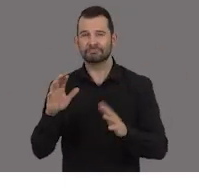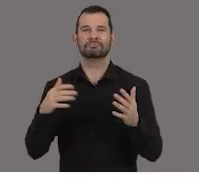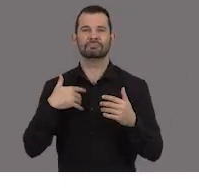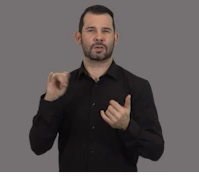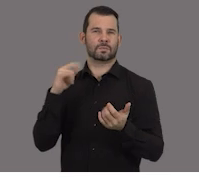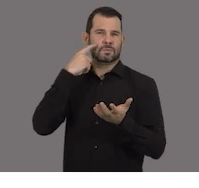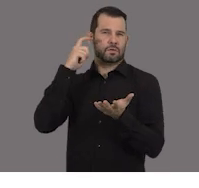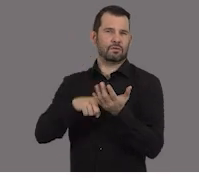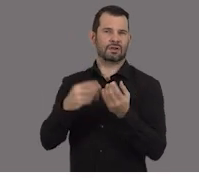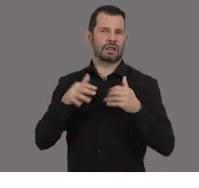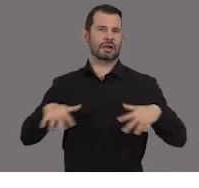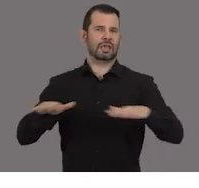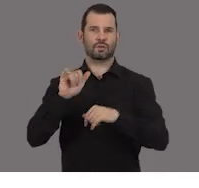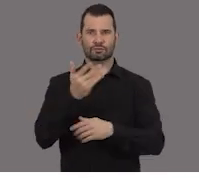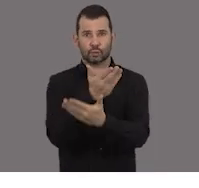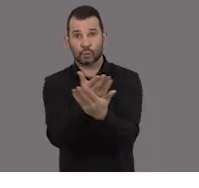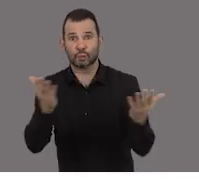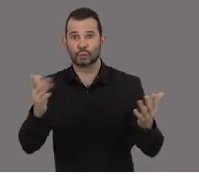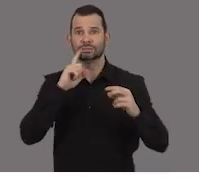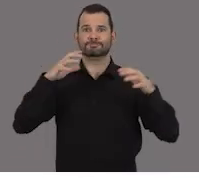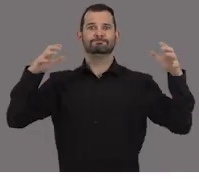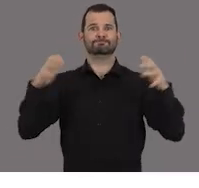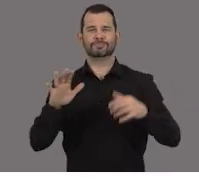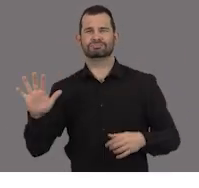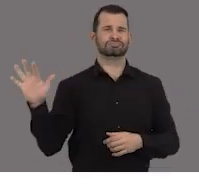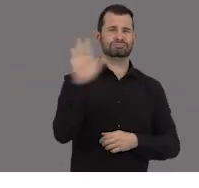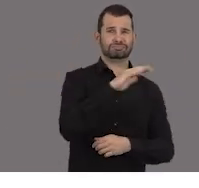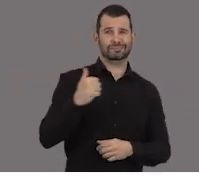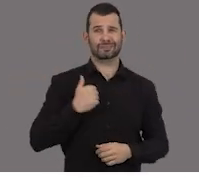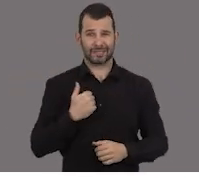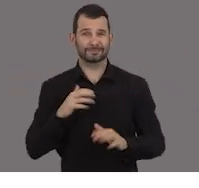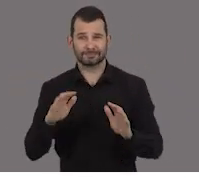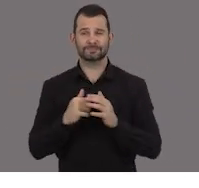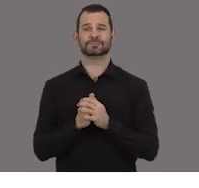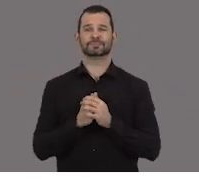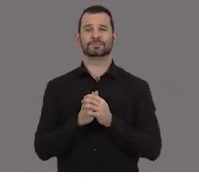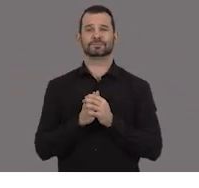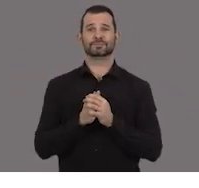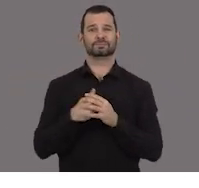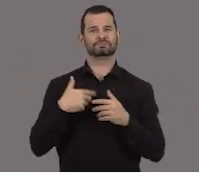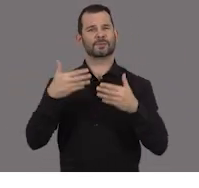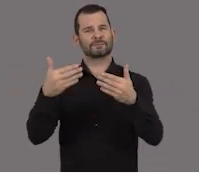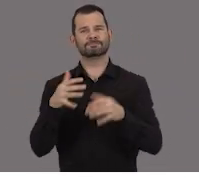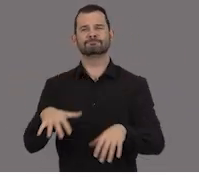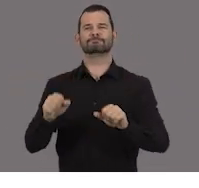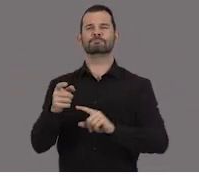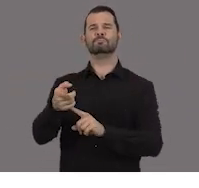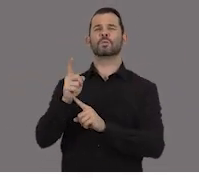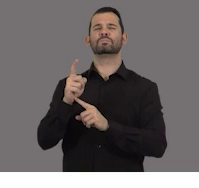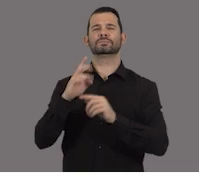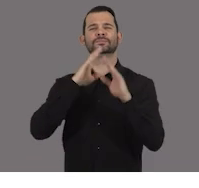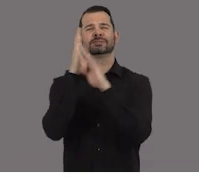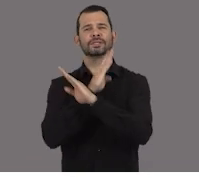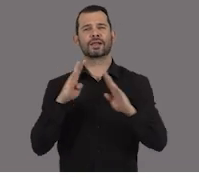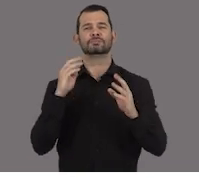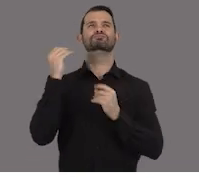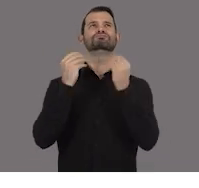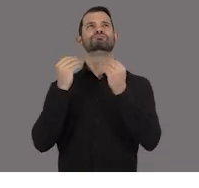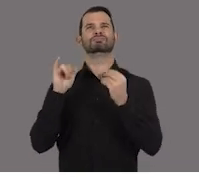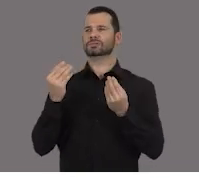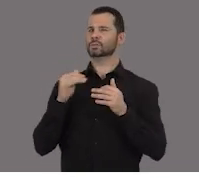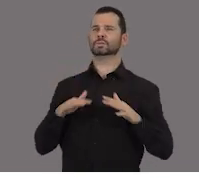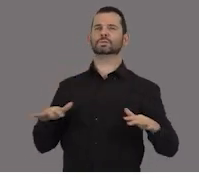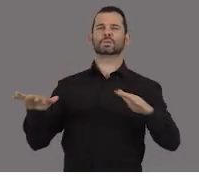are gathered from coast to coast and invite you to take a moment of silence to have a thought for the territory in which you